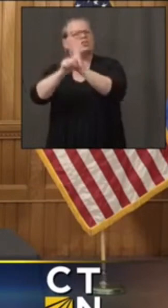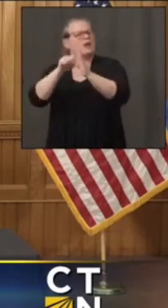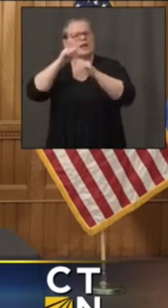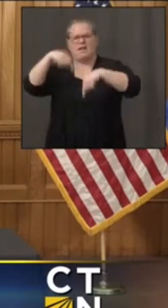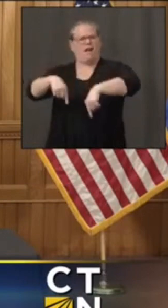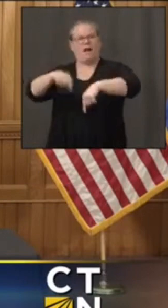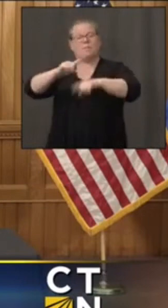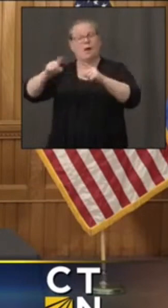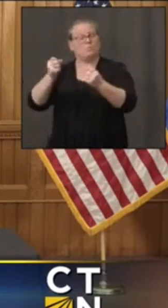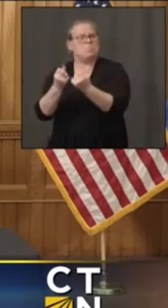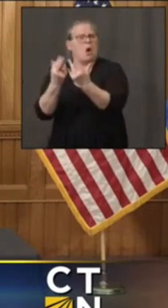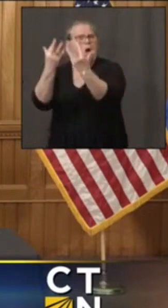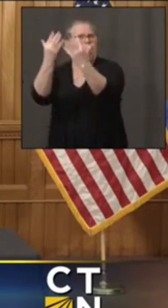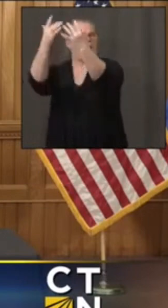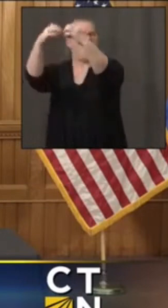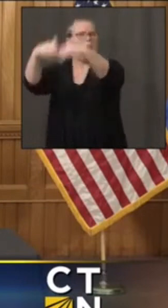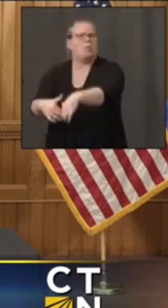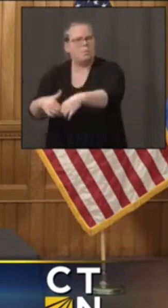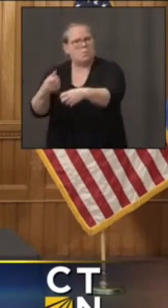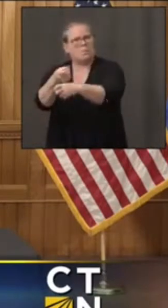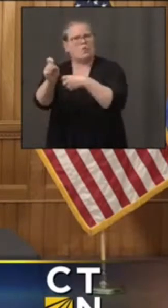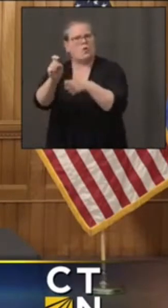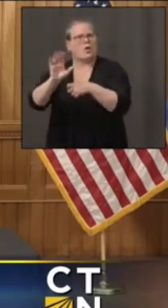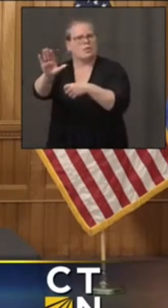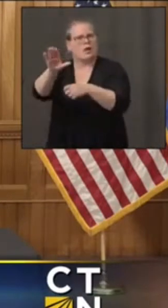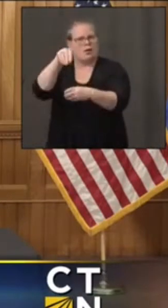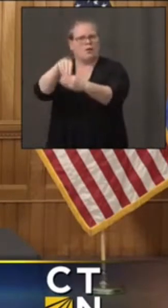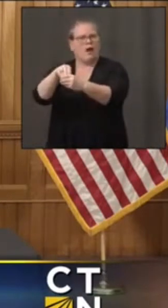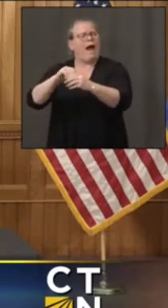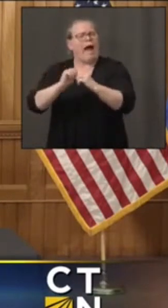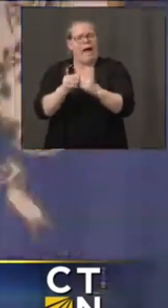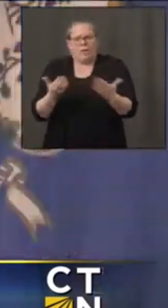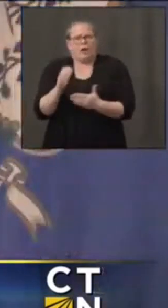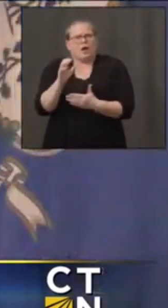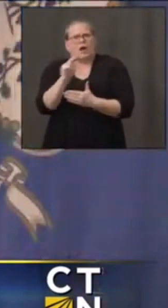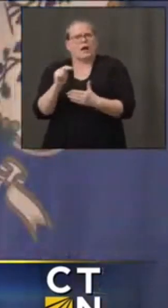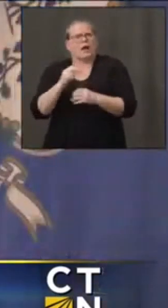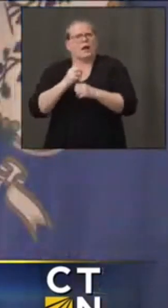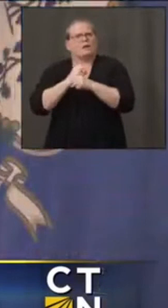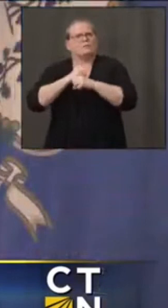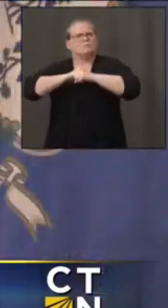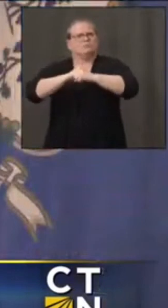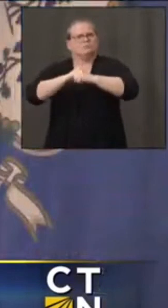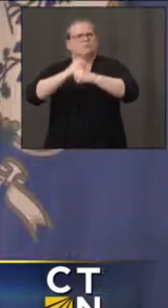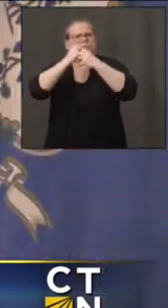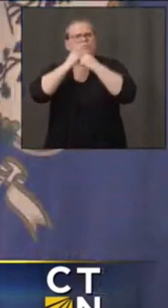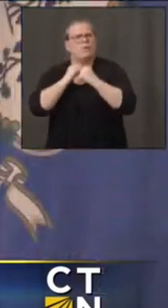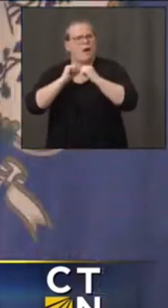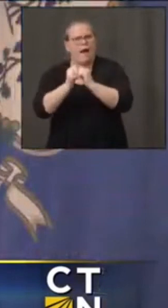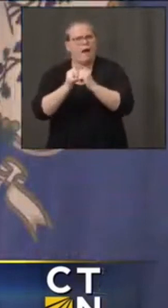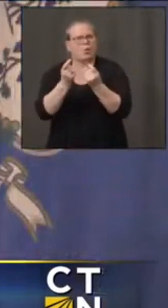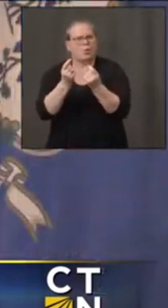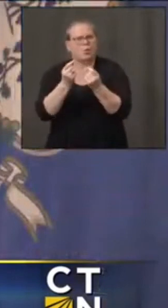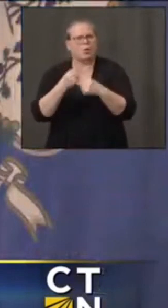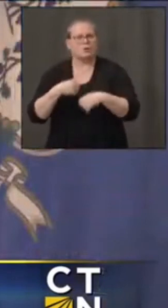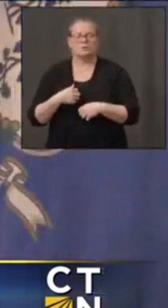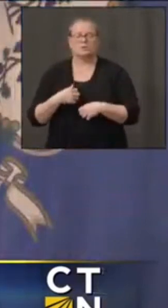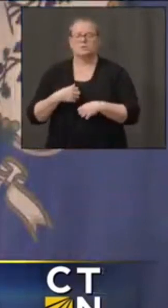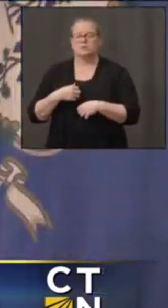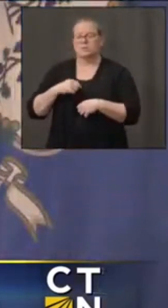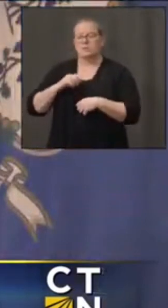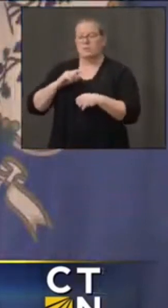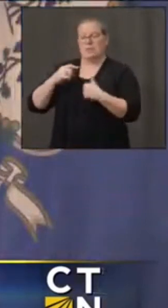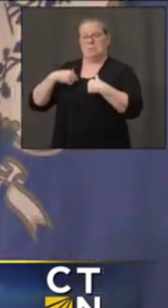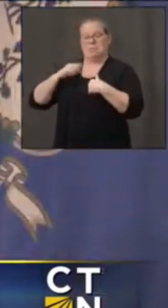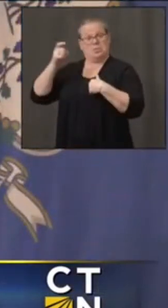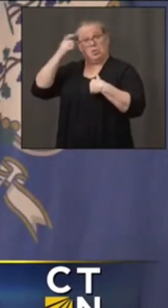boxes as best you can? Yeah, I hadn't heard about that particular incident, but I can tell you that we